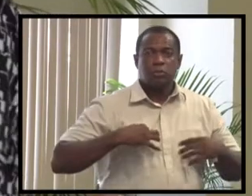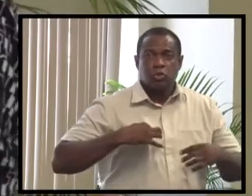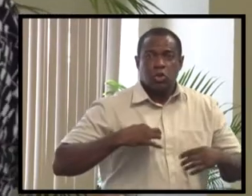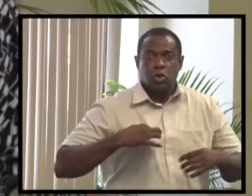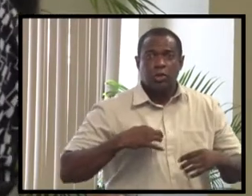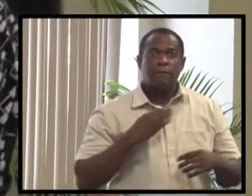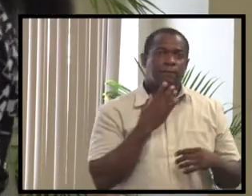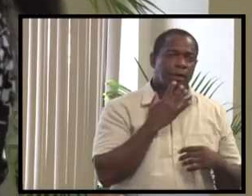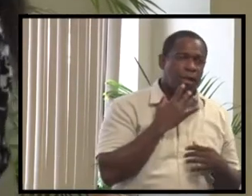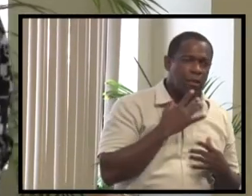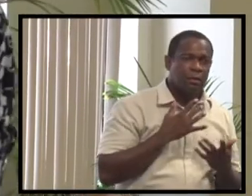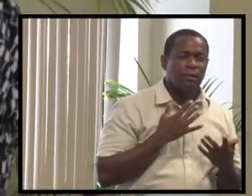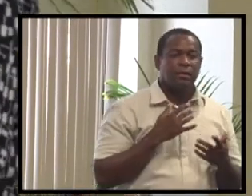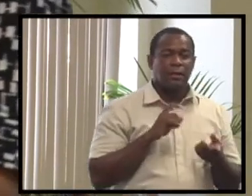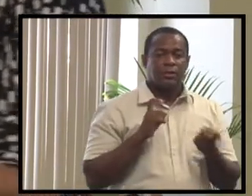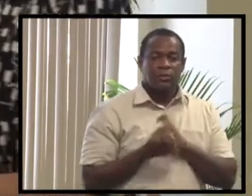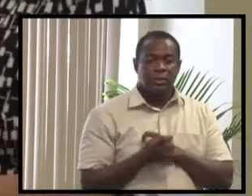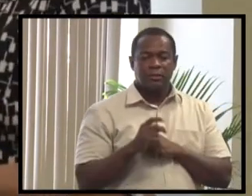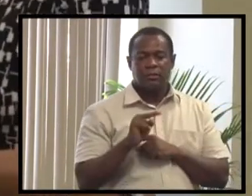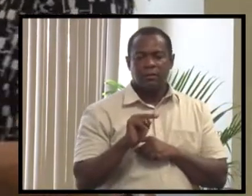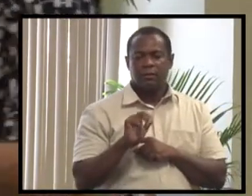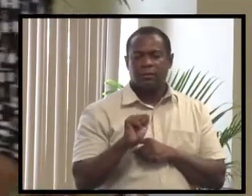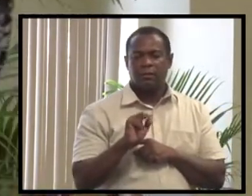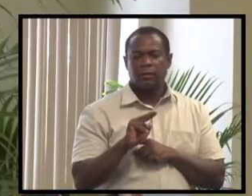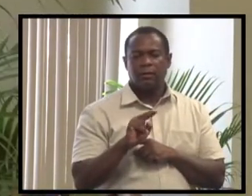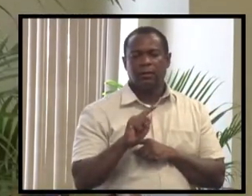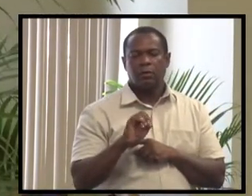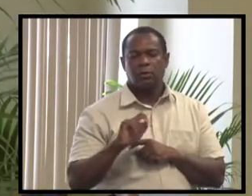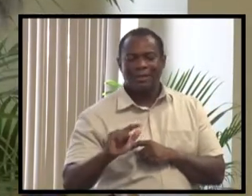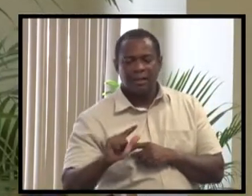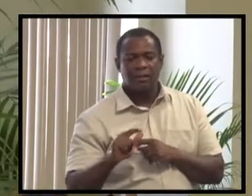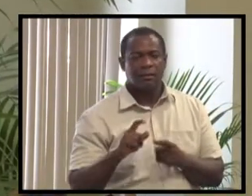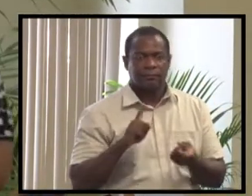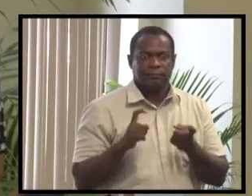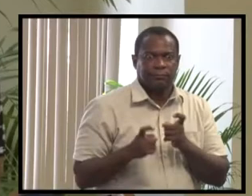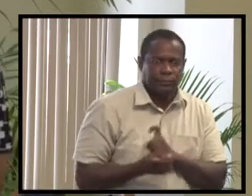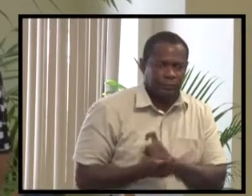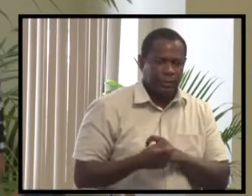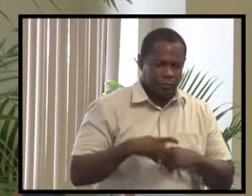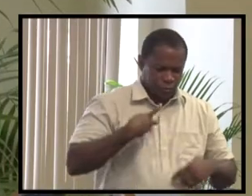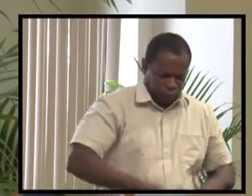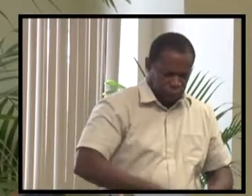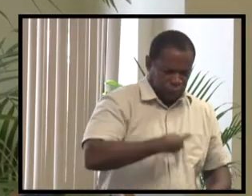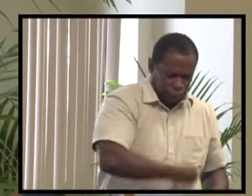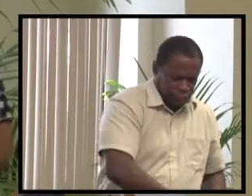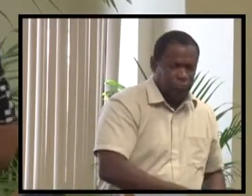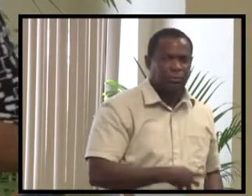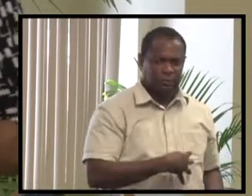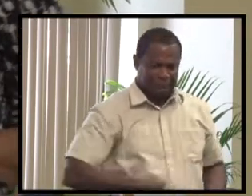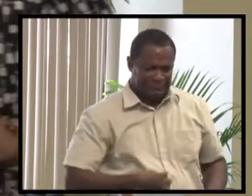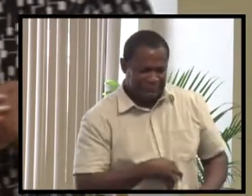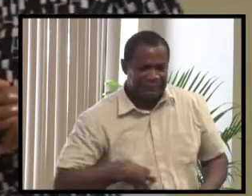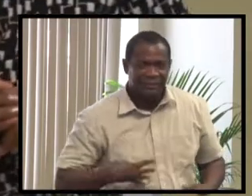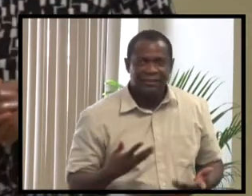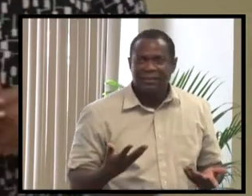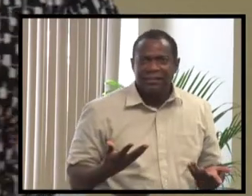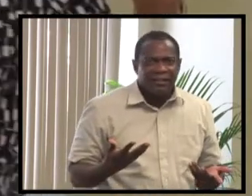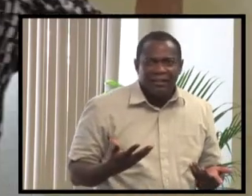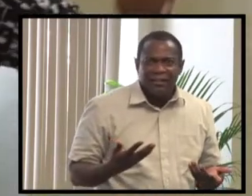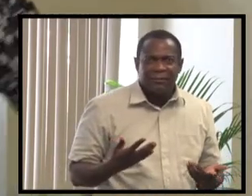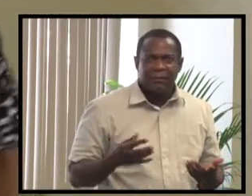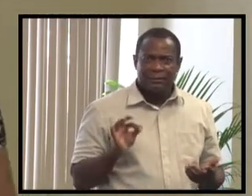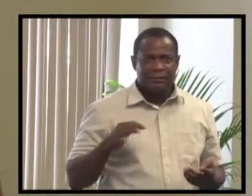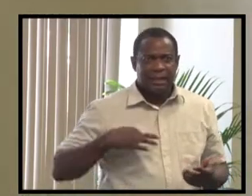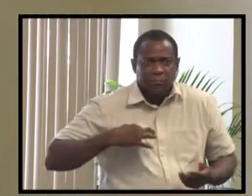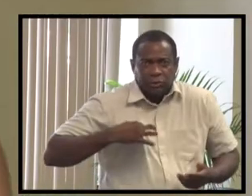to animal prints, back to stripes, etc. But it was the same chiffon shirt. We just changed the colorways and the material.